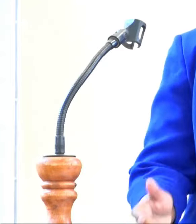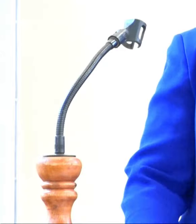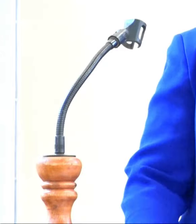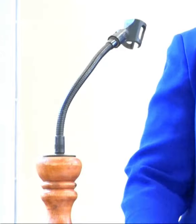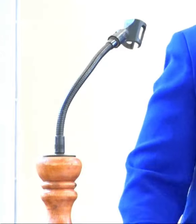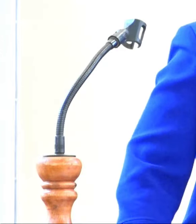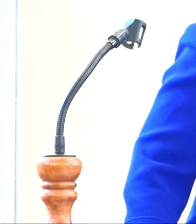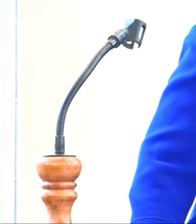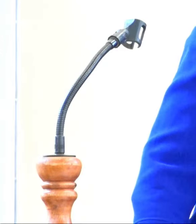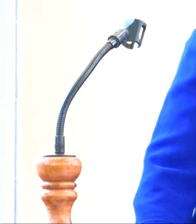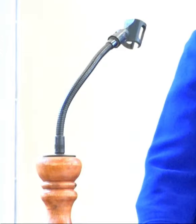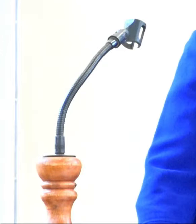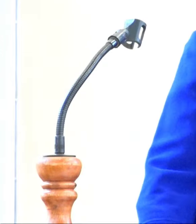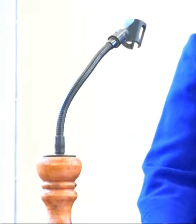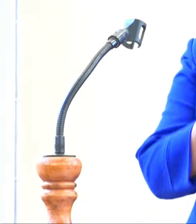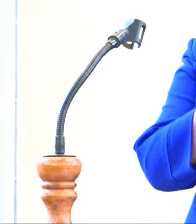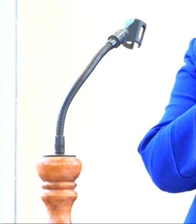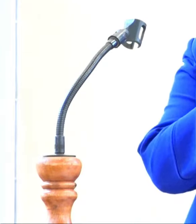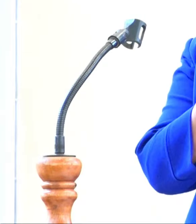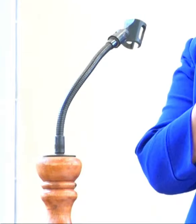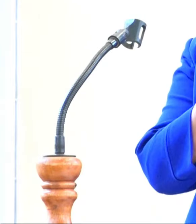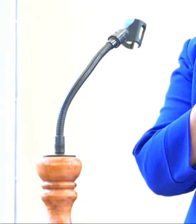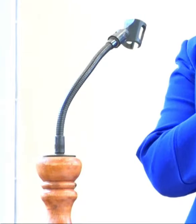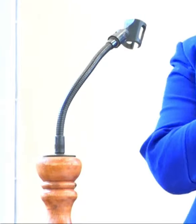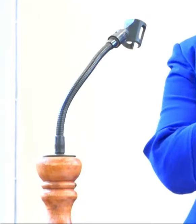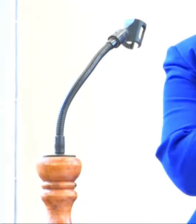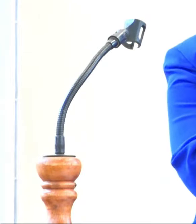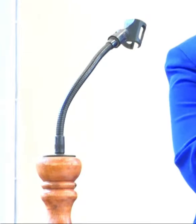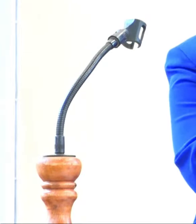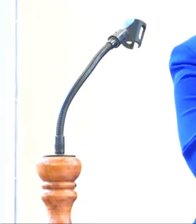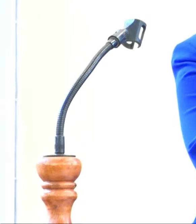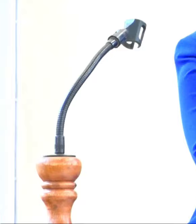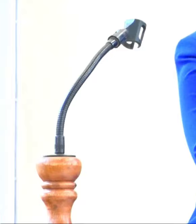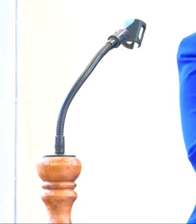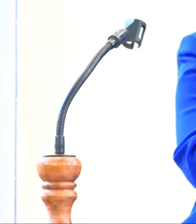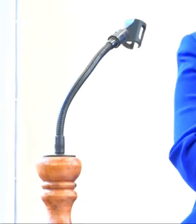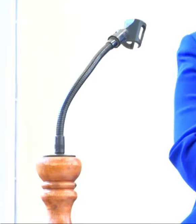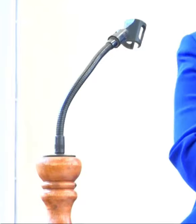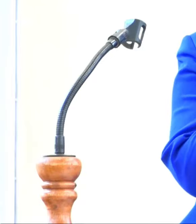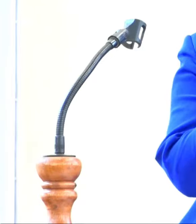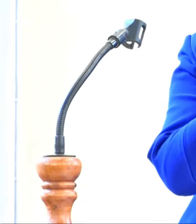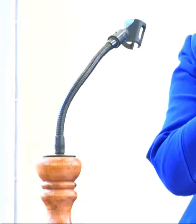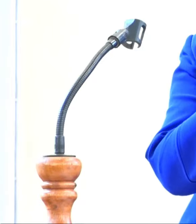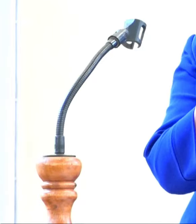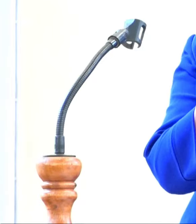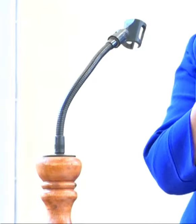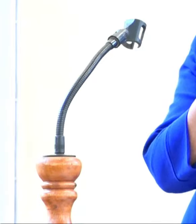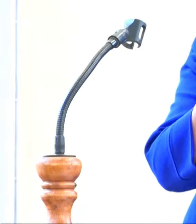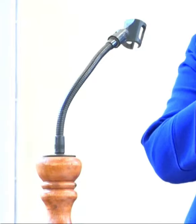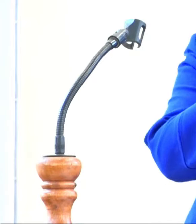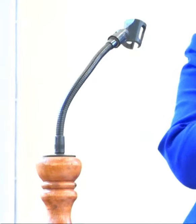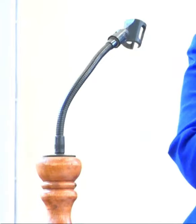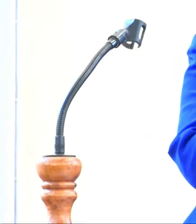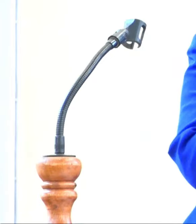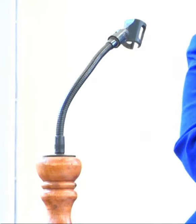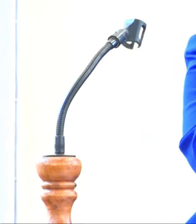it with a very sad note because that is when we lost a minister and a spouse last year. That is where we are, but we are continuing to carry